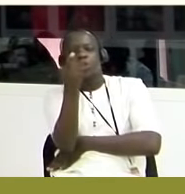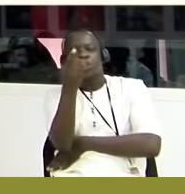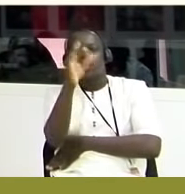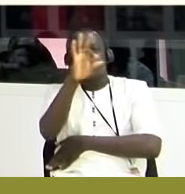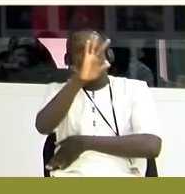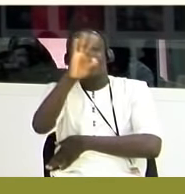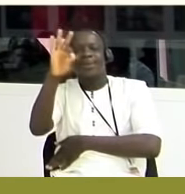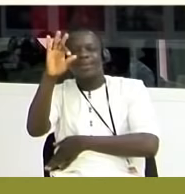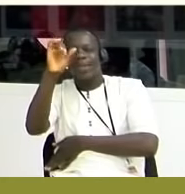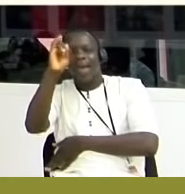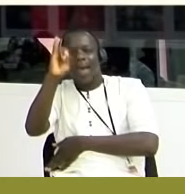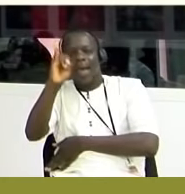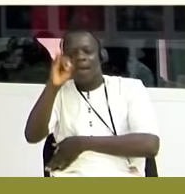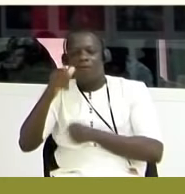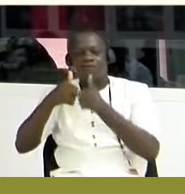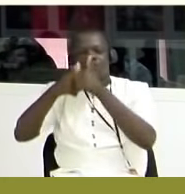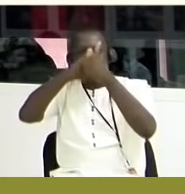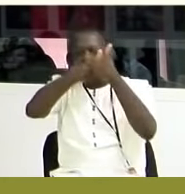are released.